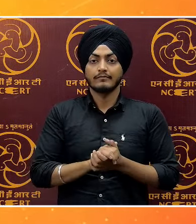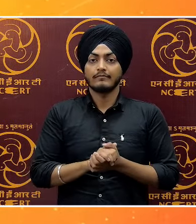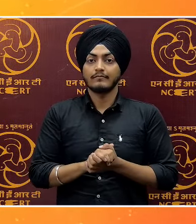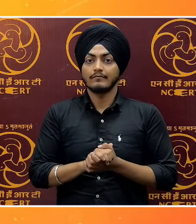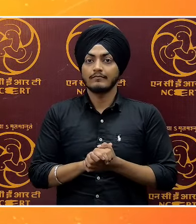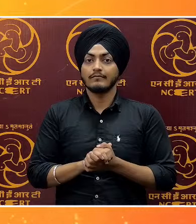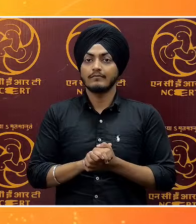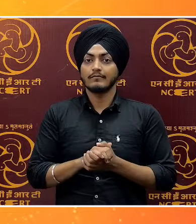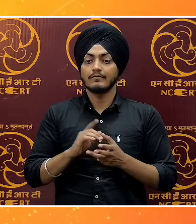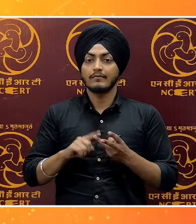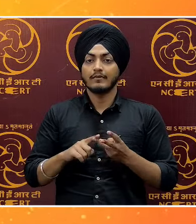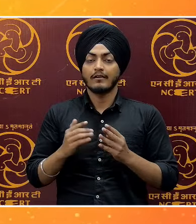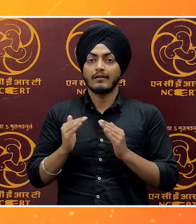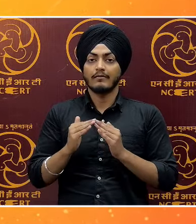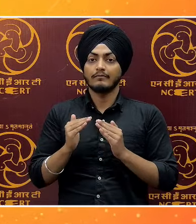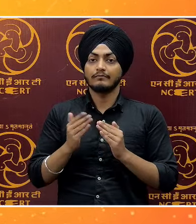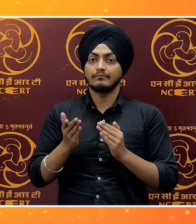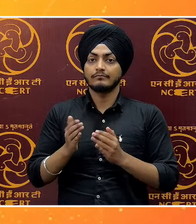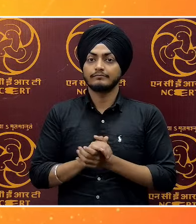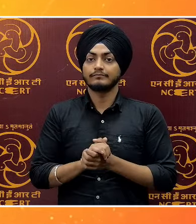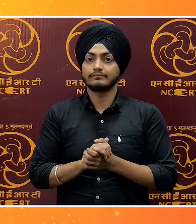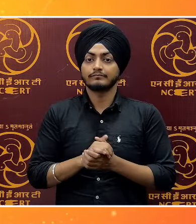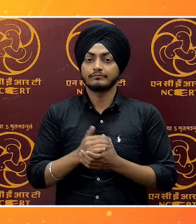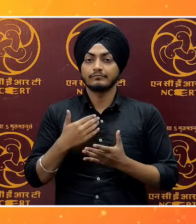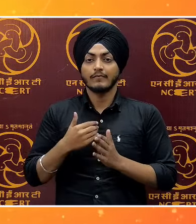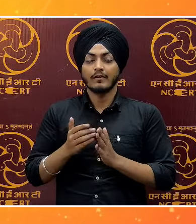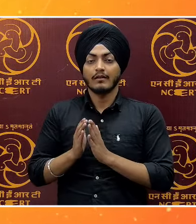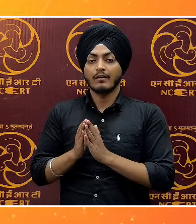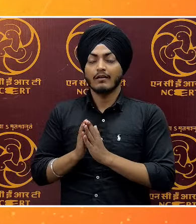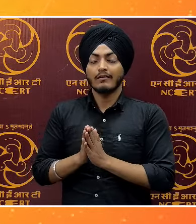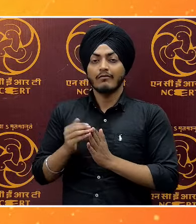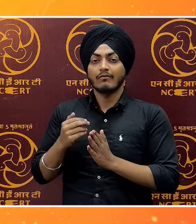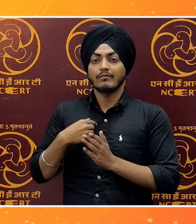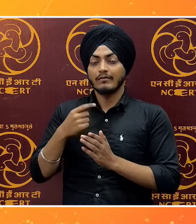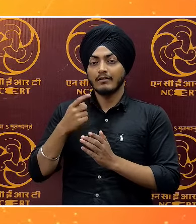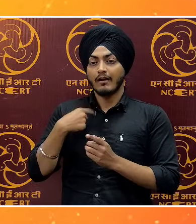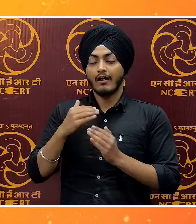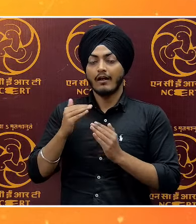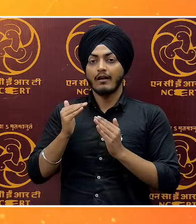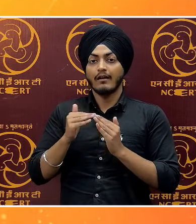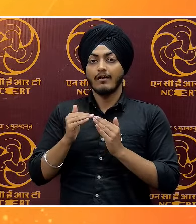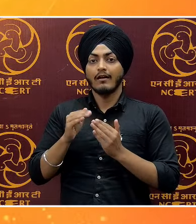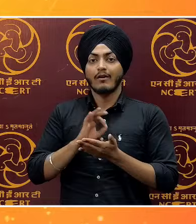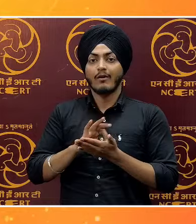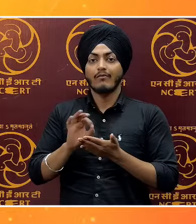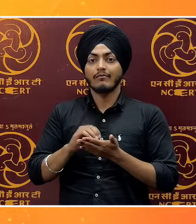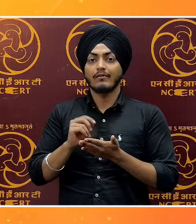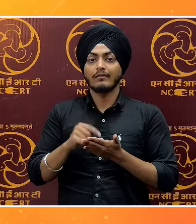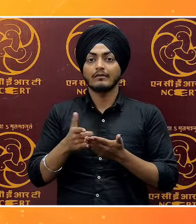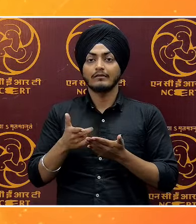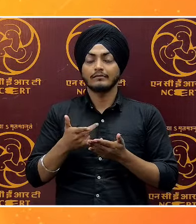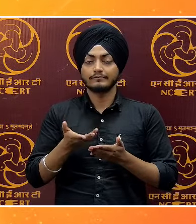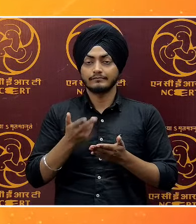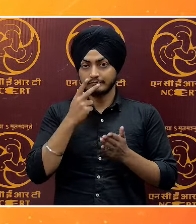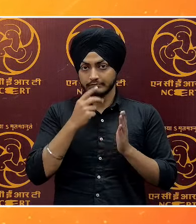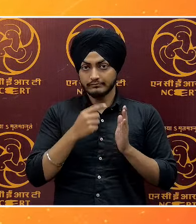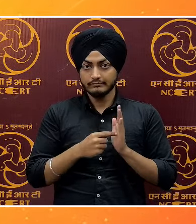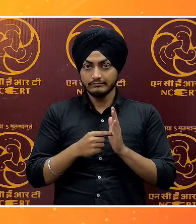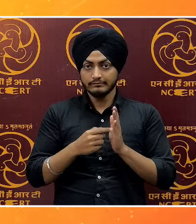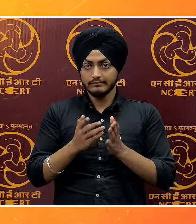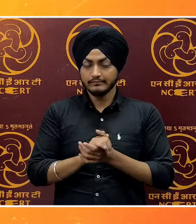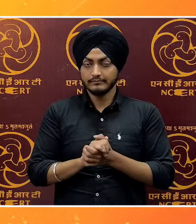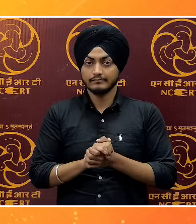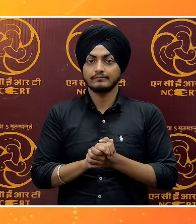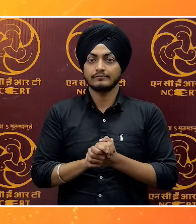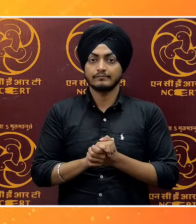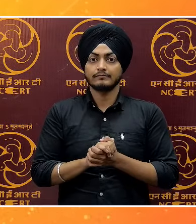is house. And now I request ma'am to kindly share the homework and modified homework with us. Yeah, sure.